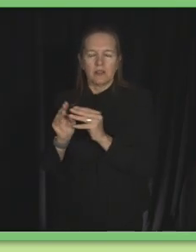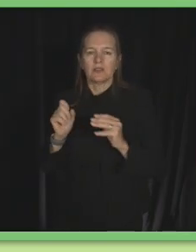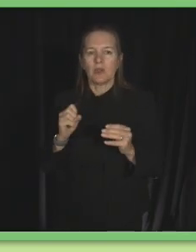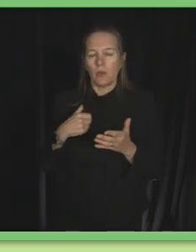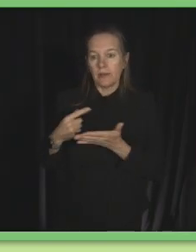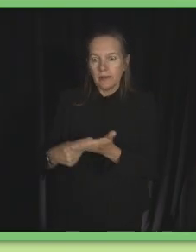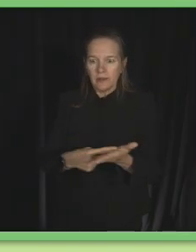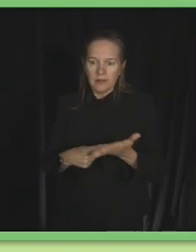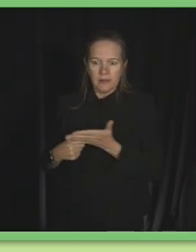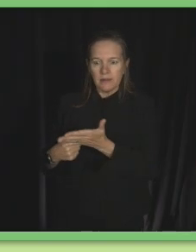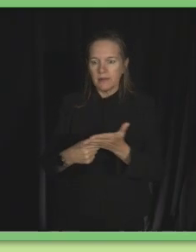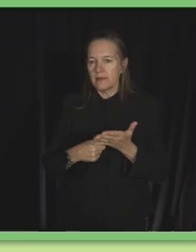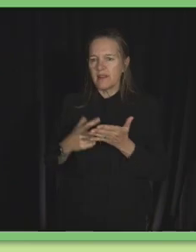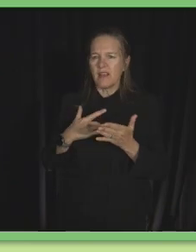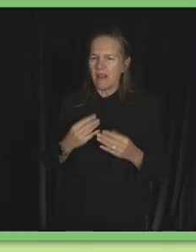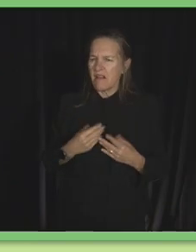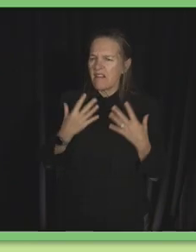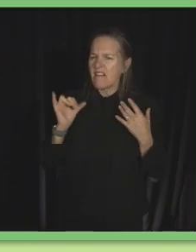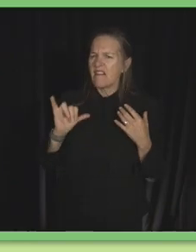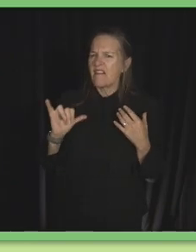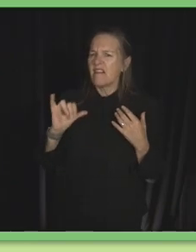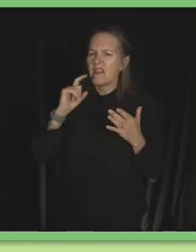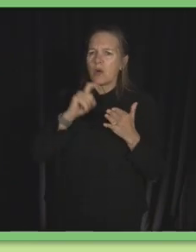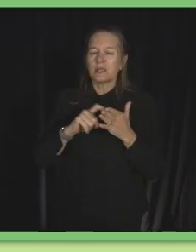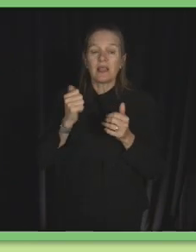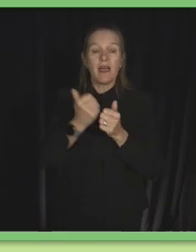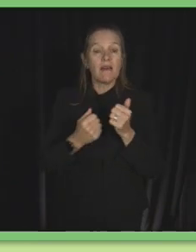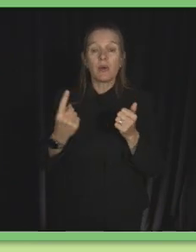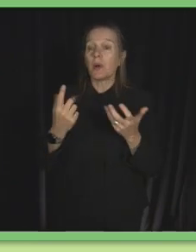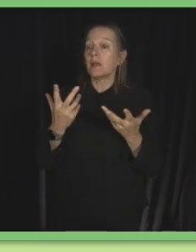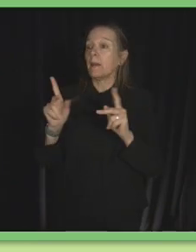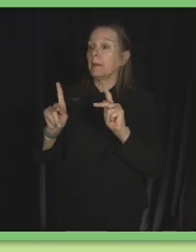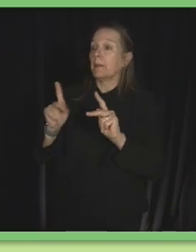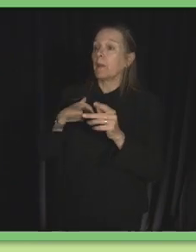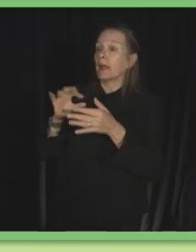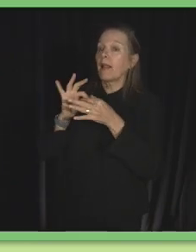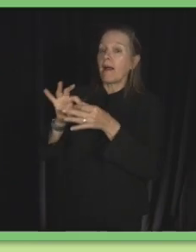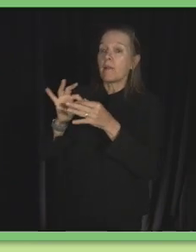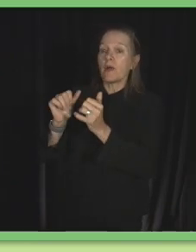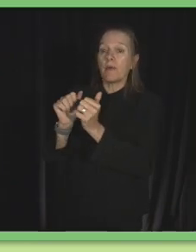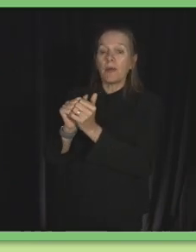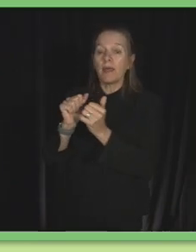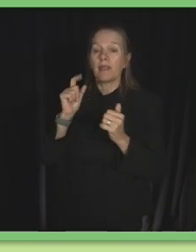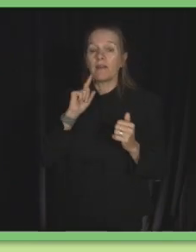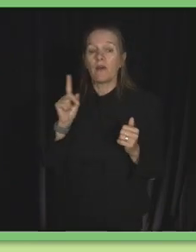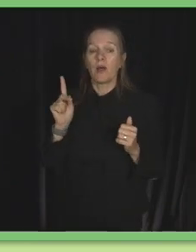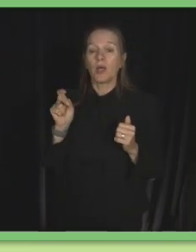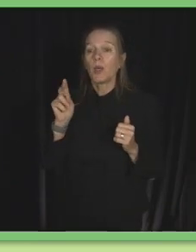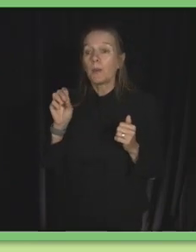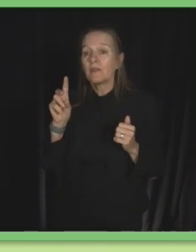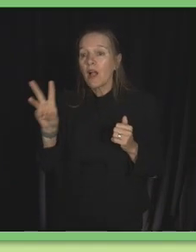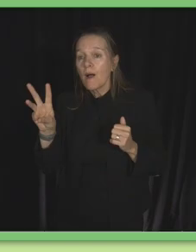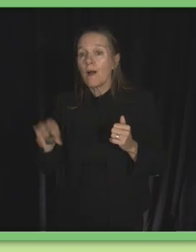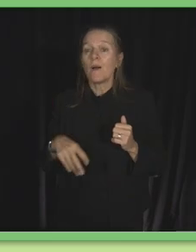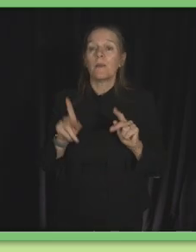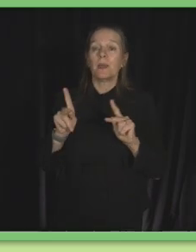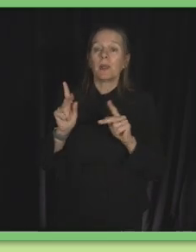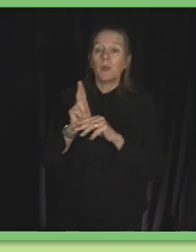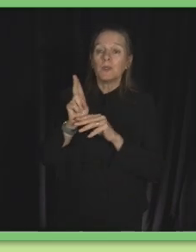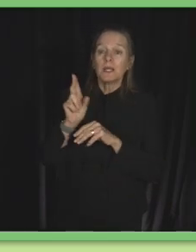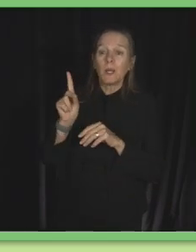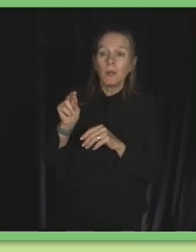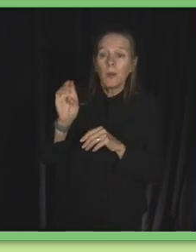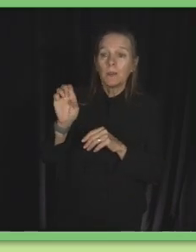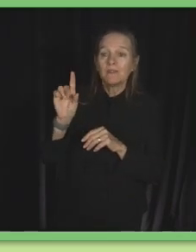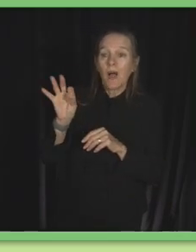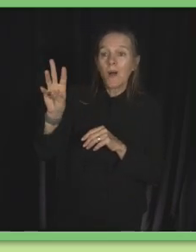inspiration. We realized that everyone, from the people that we had been collaborating with on Kubeflow to the people using Kubeflow, wanted